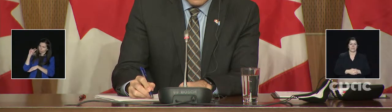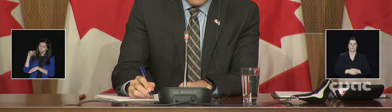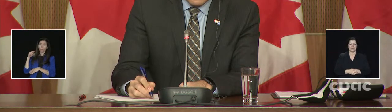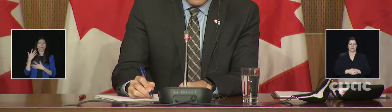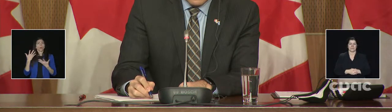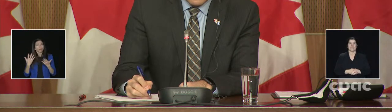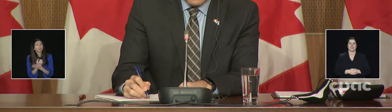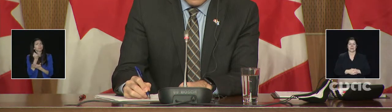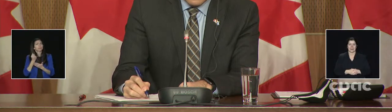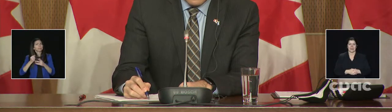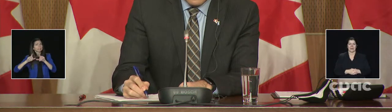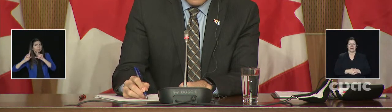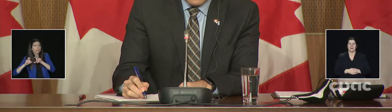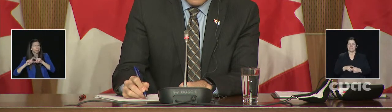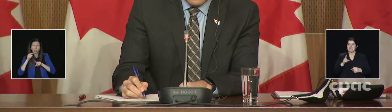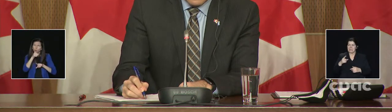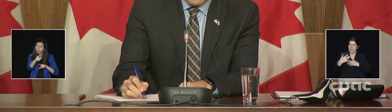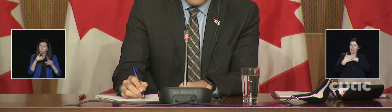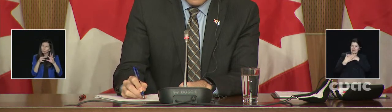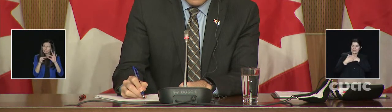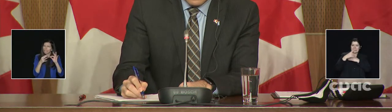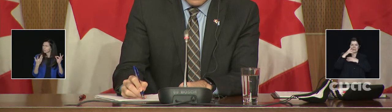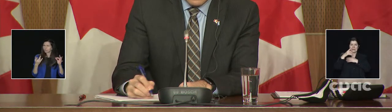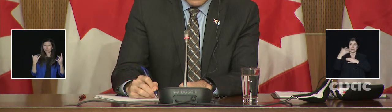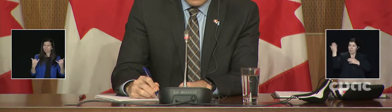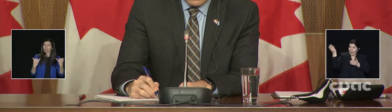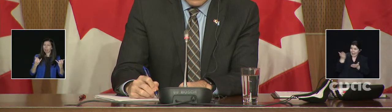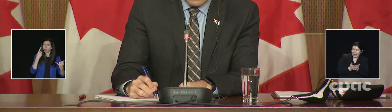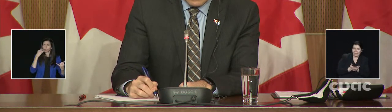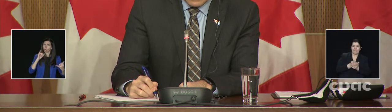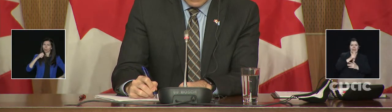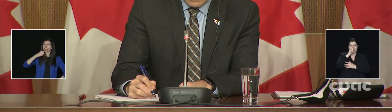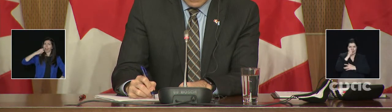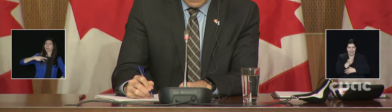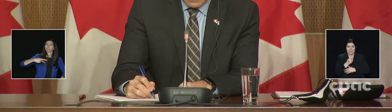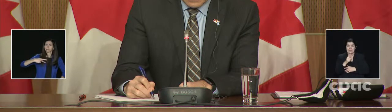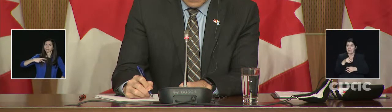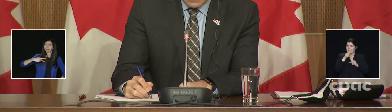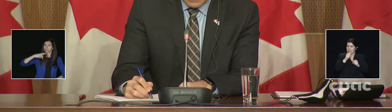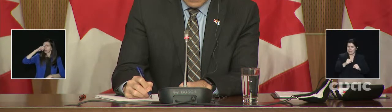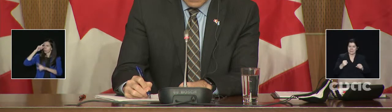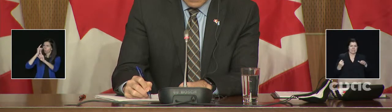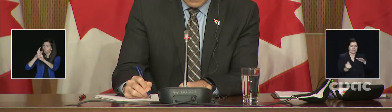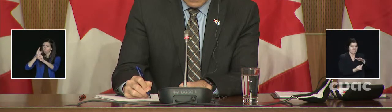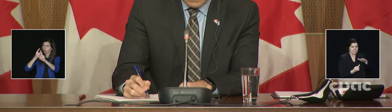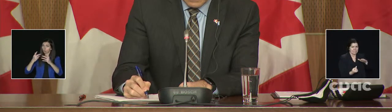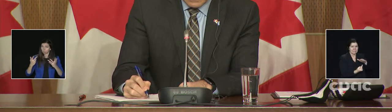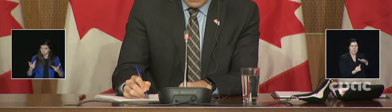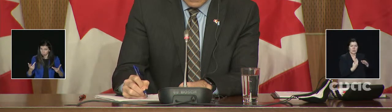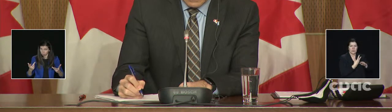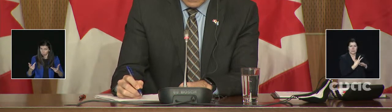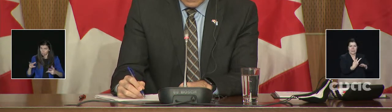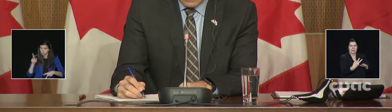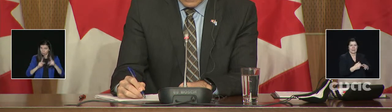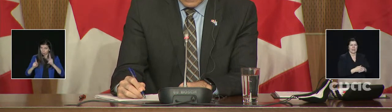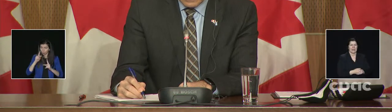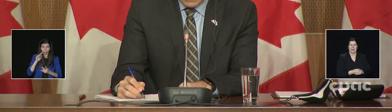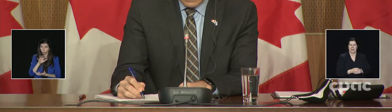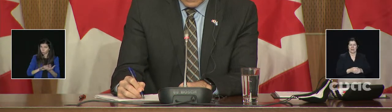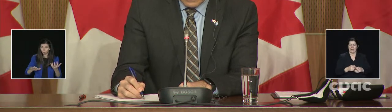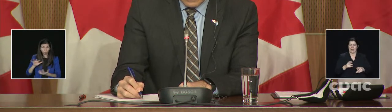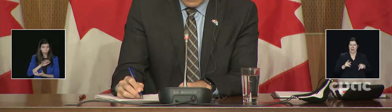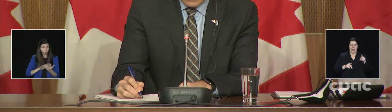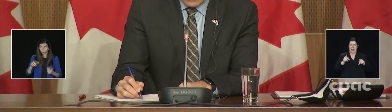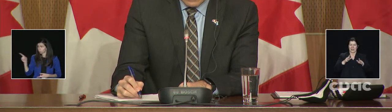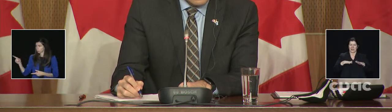we're only about halfway to the capacity that we need to fully enforce that policy. It's creating a lot of confusion for people who are worried about consequences for not